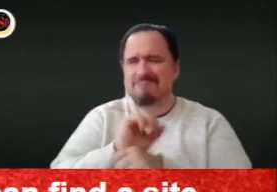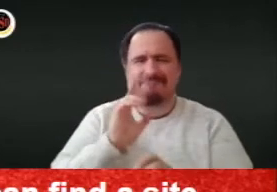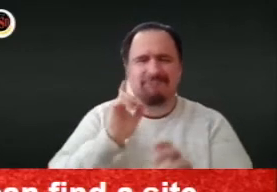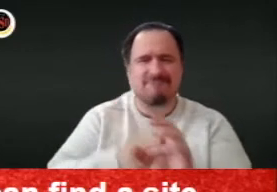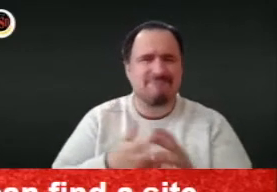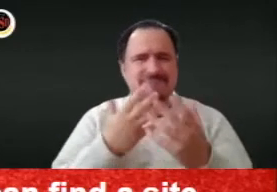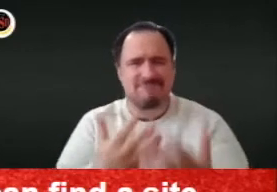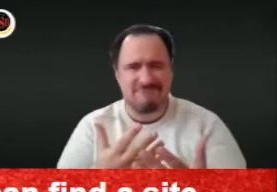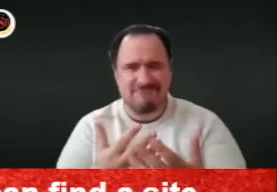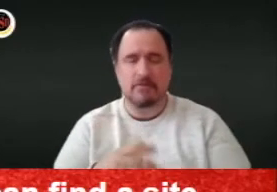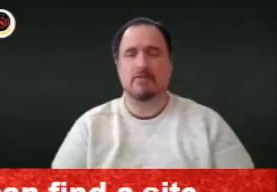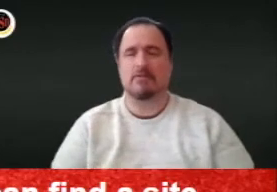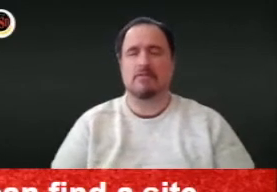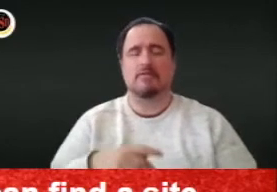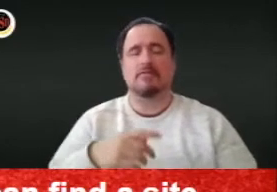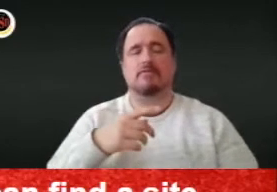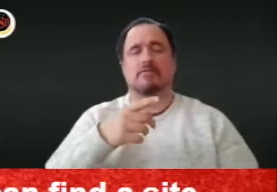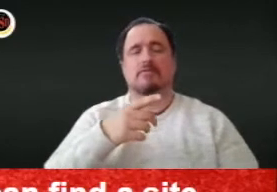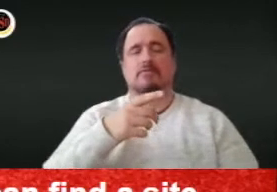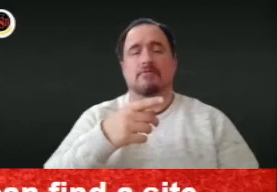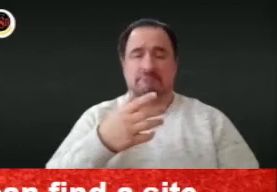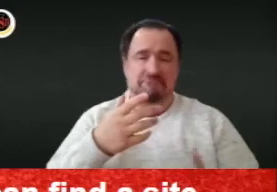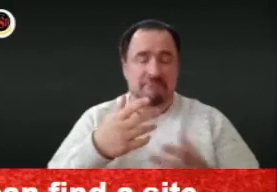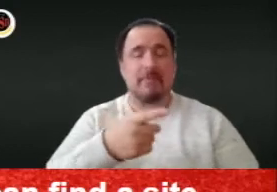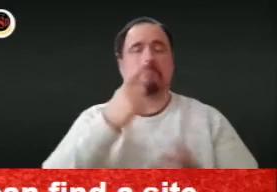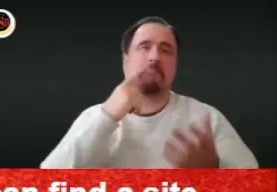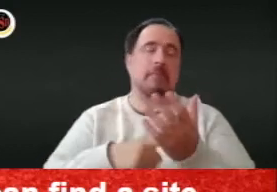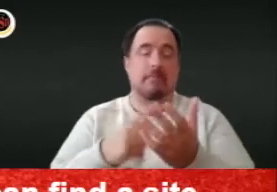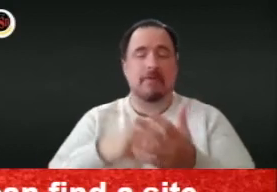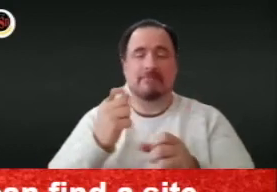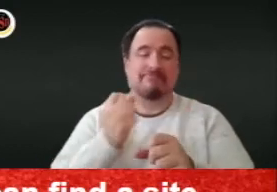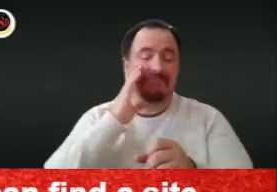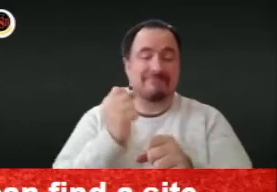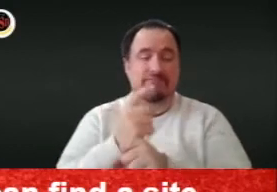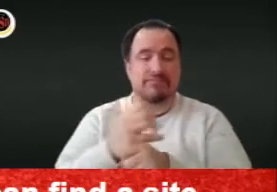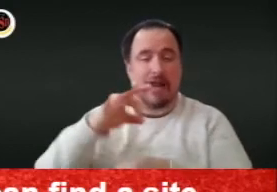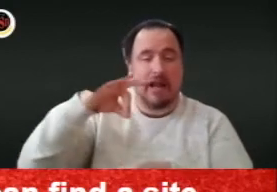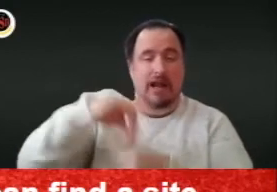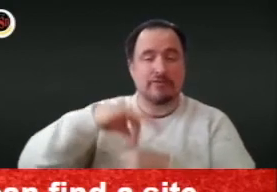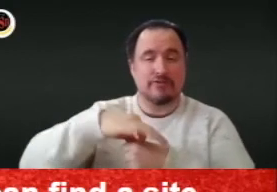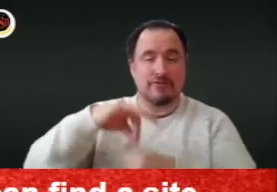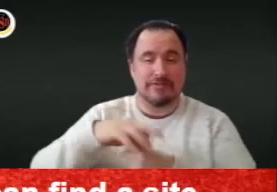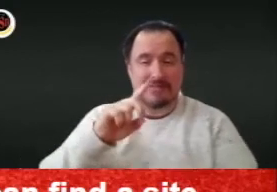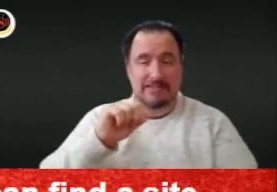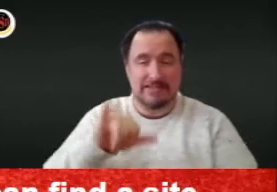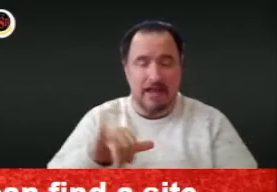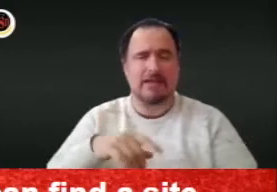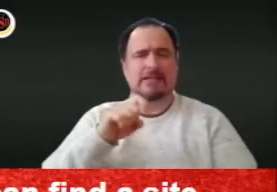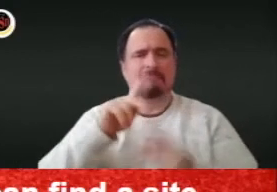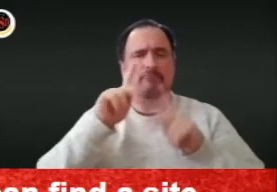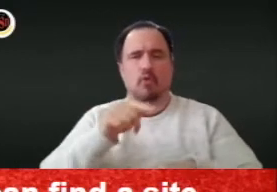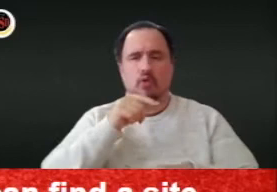for some volunteer work. Do you have any ideas of where I could start?" They might mention things. An